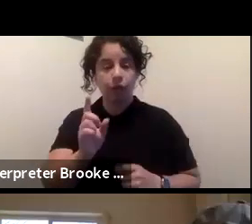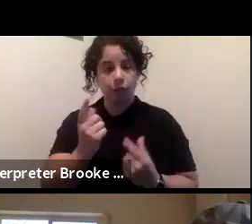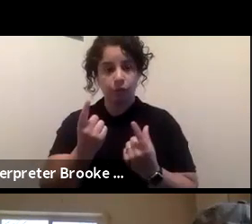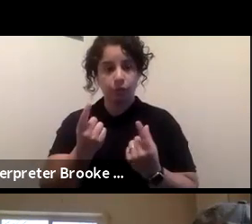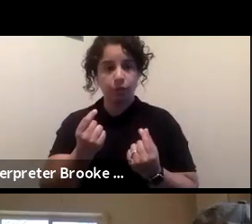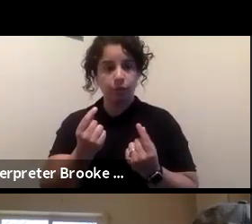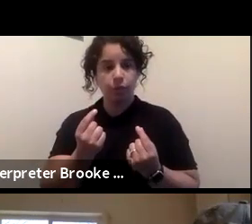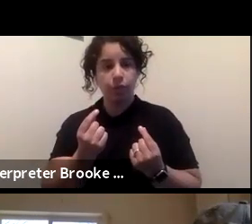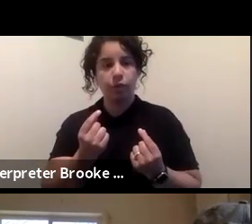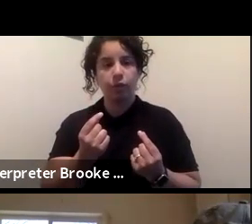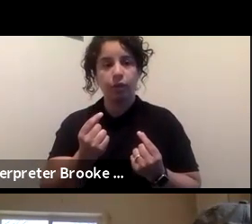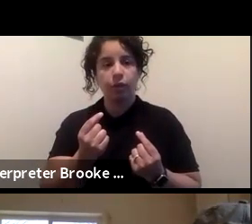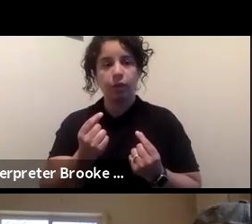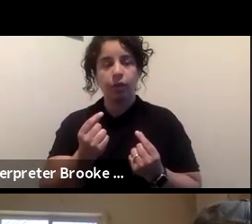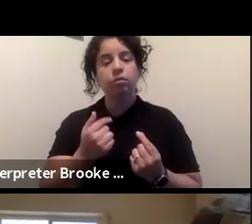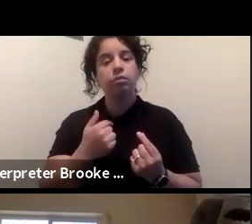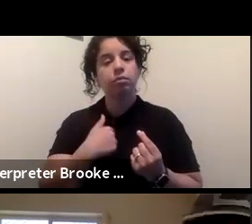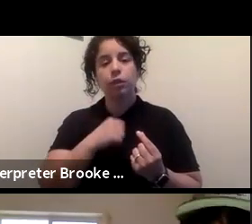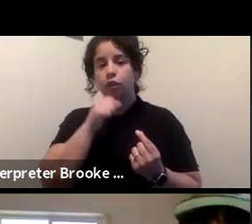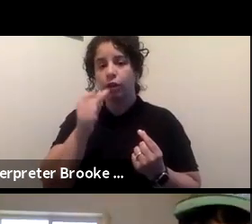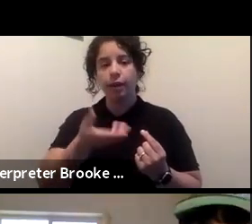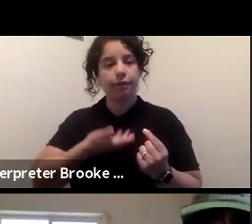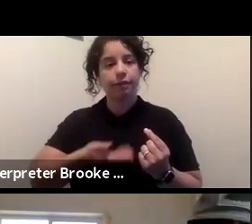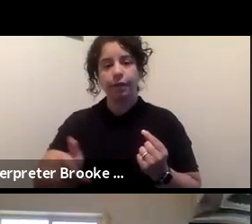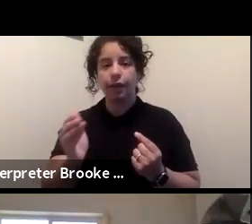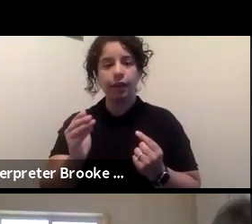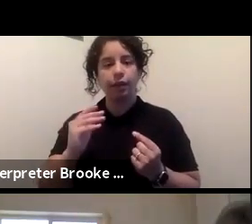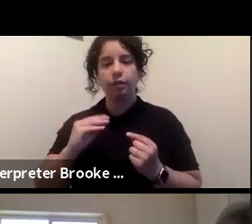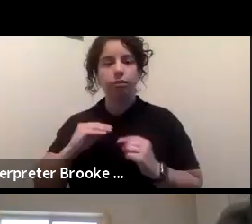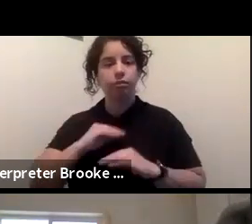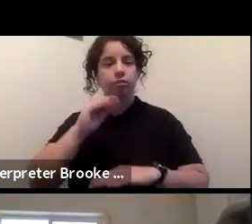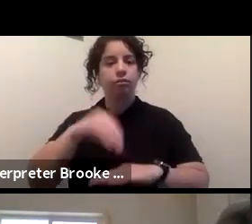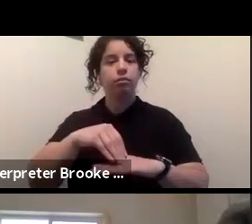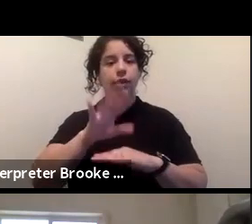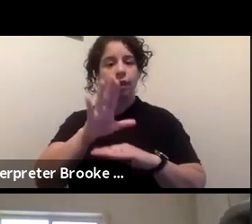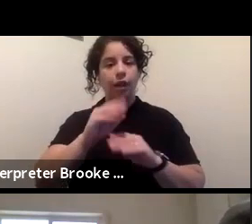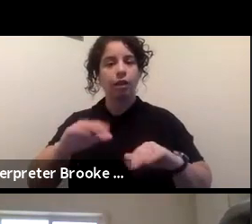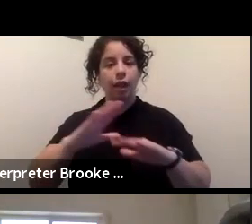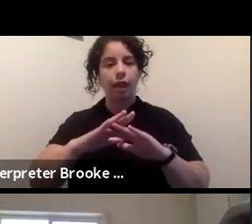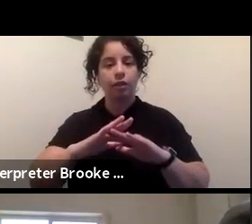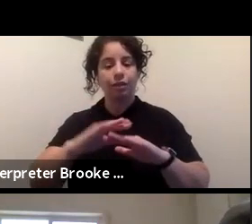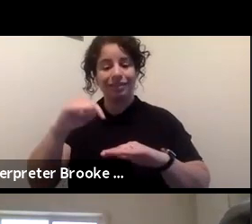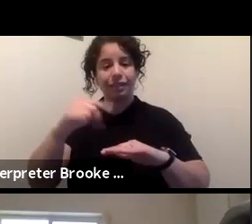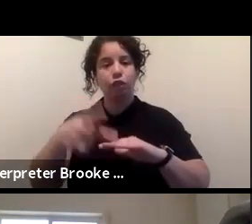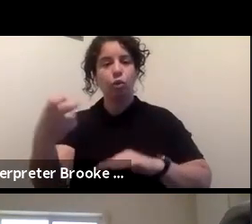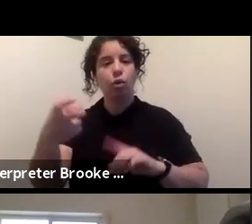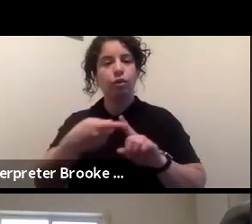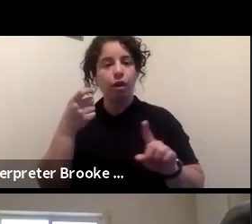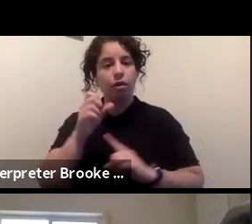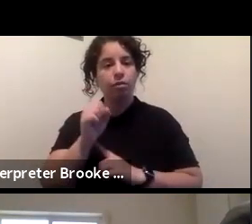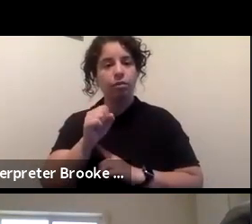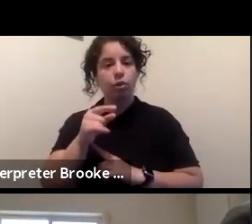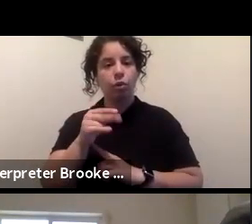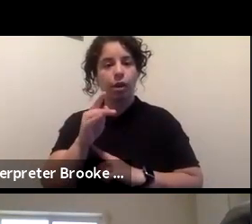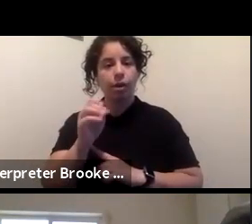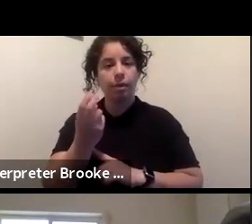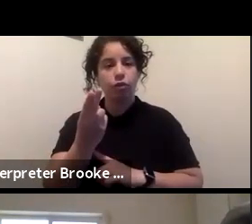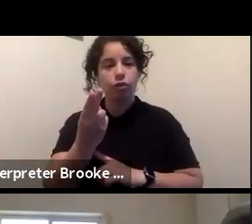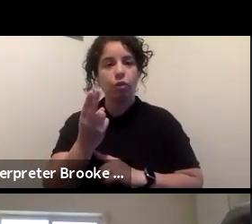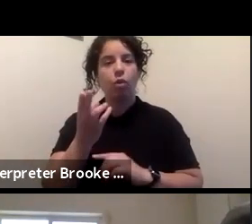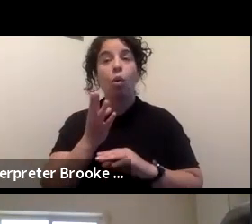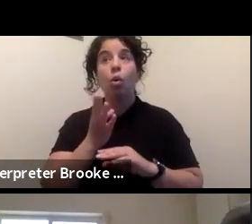as an uninvited settler on lands stolen from the Duwamish over